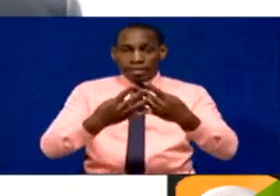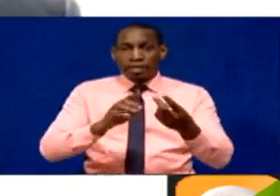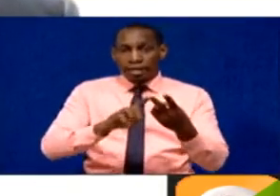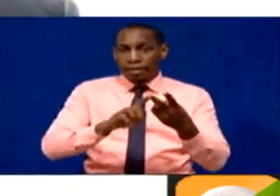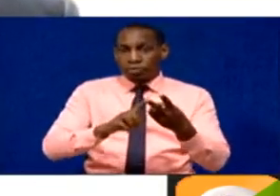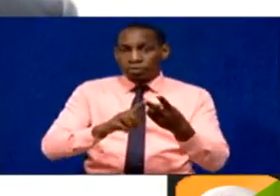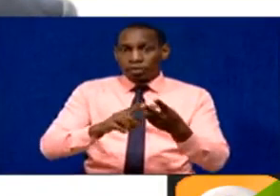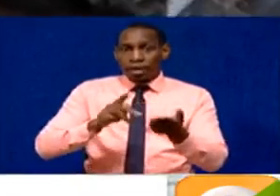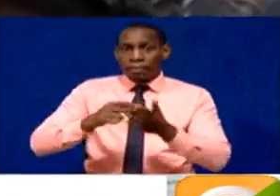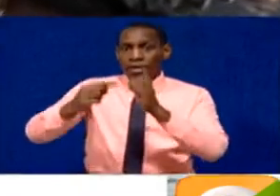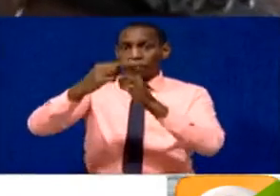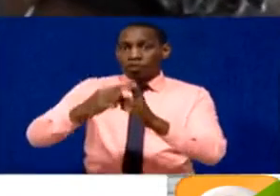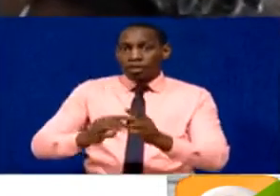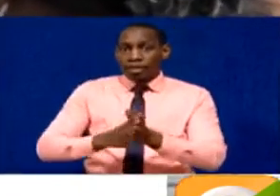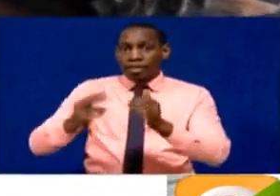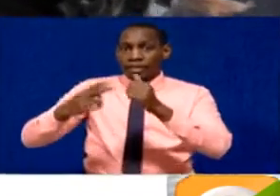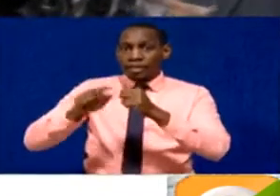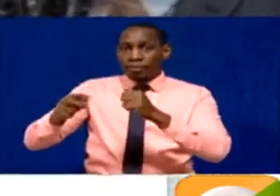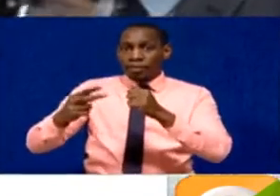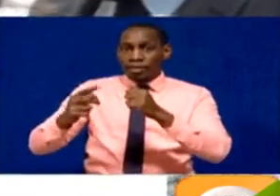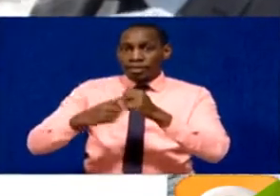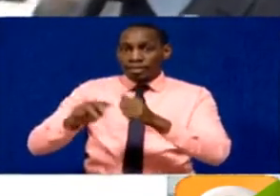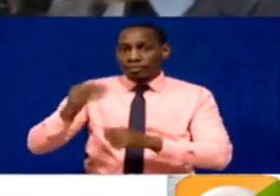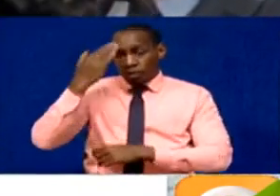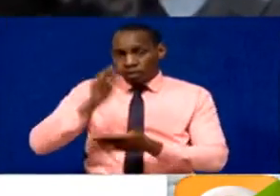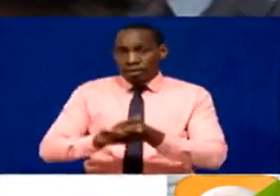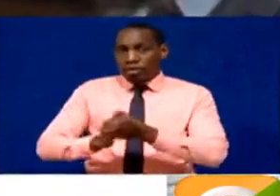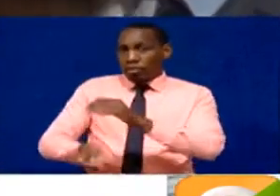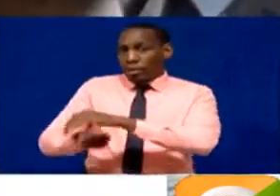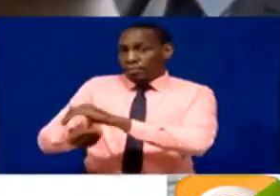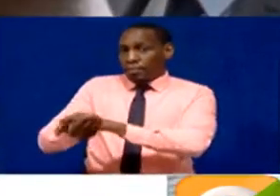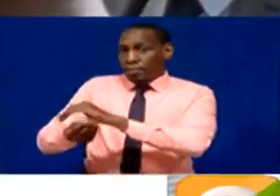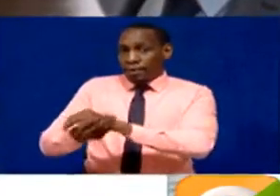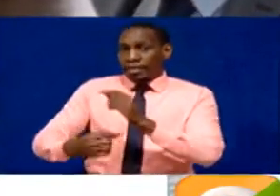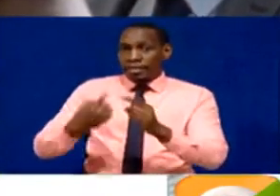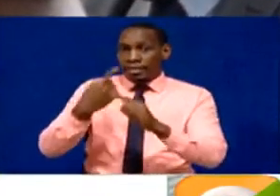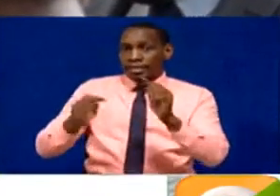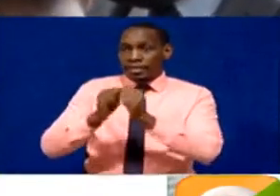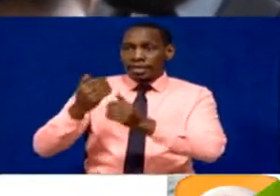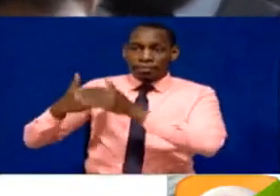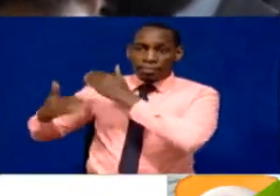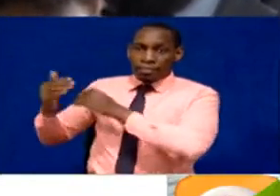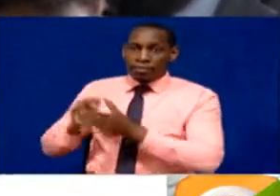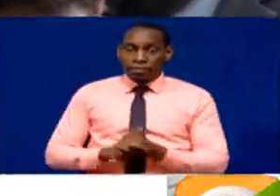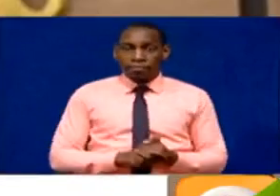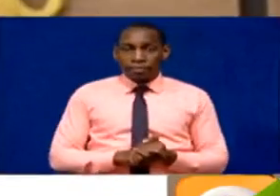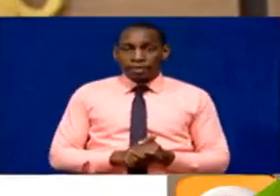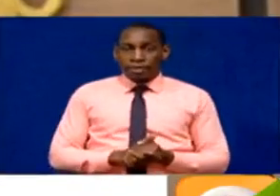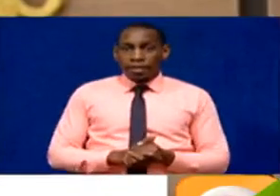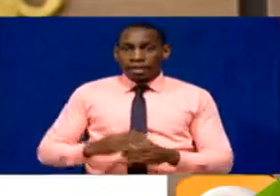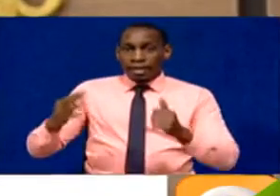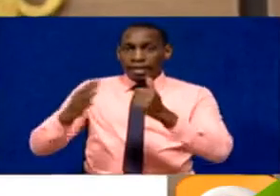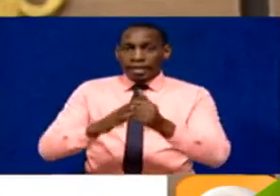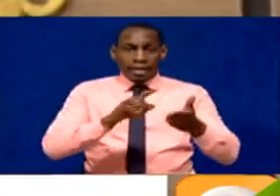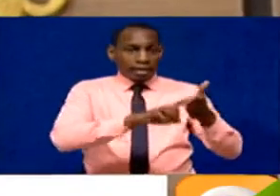alternative fine totaling 7.6 million shillings for soliciting and receiving bribes 10 years ago. Ambuso was facing